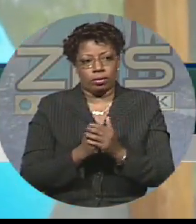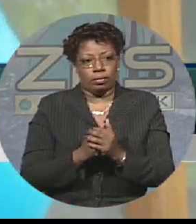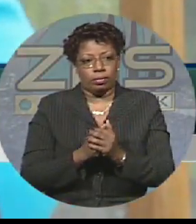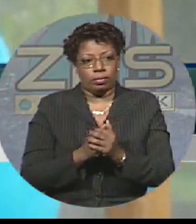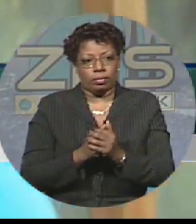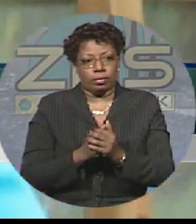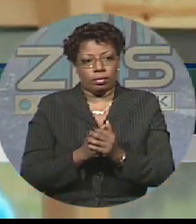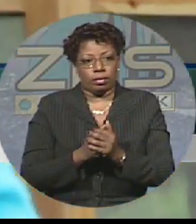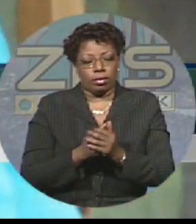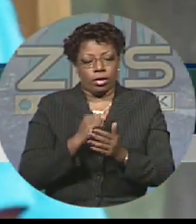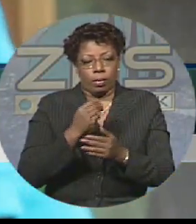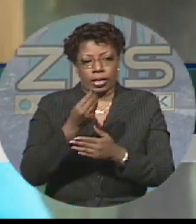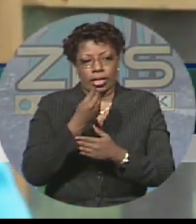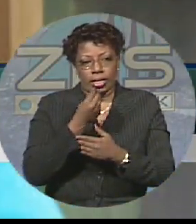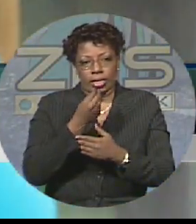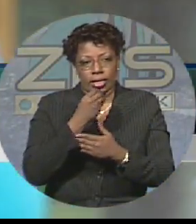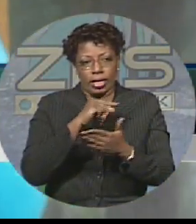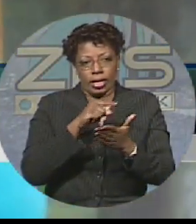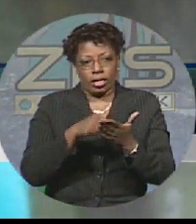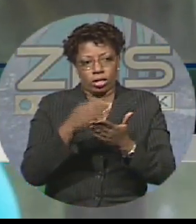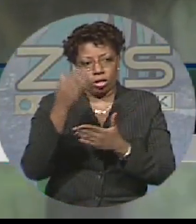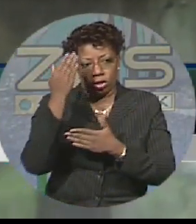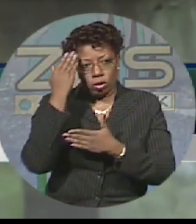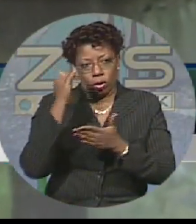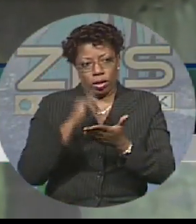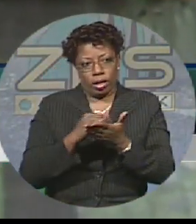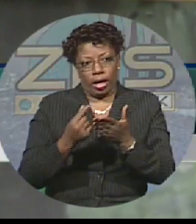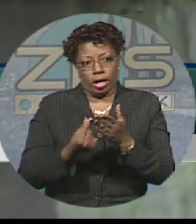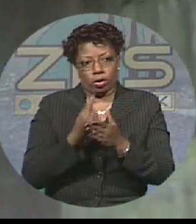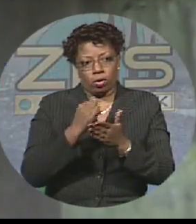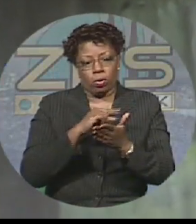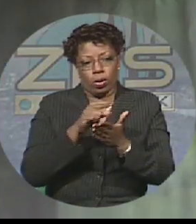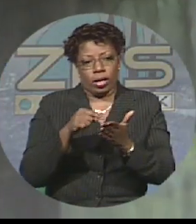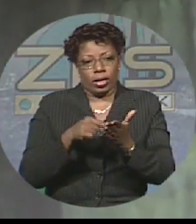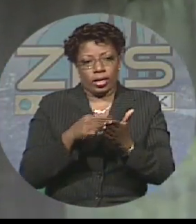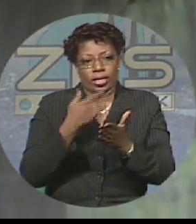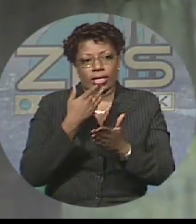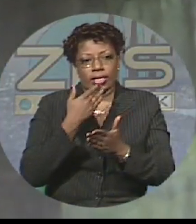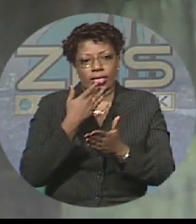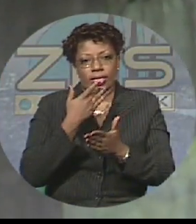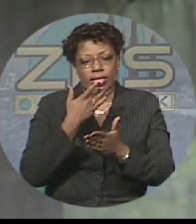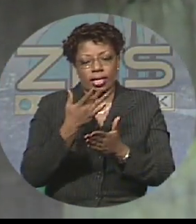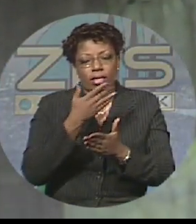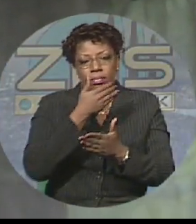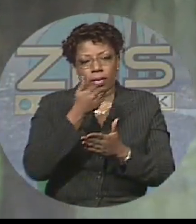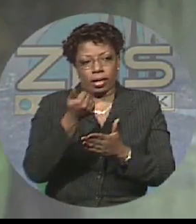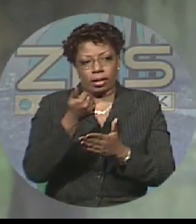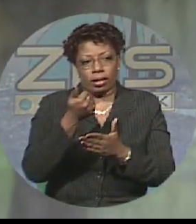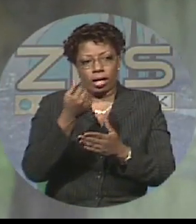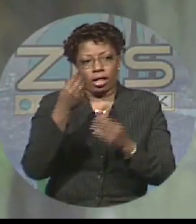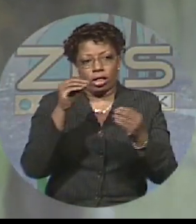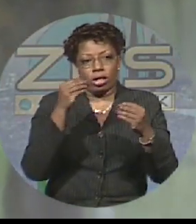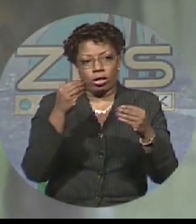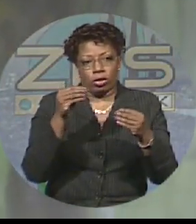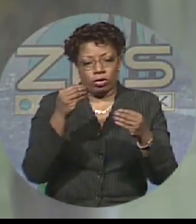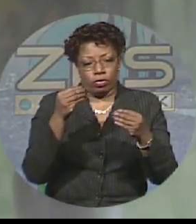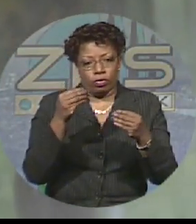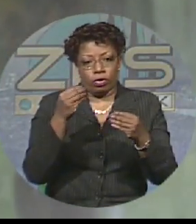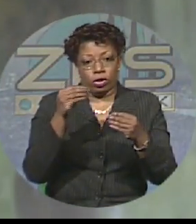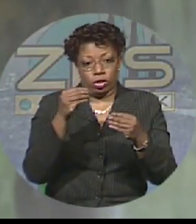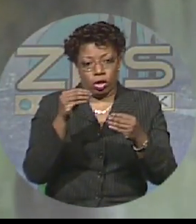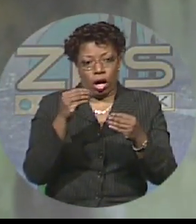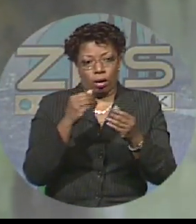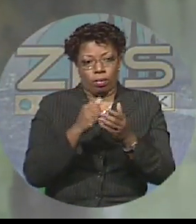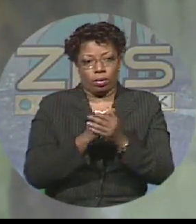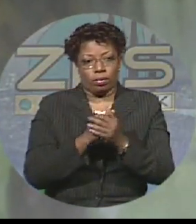know, while I'm eating this, it's so good to know that I grew this. It tastes better than the one in the food store. It has more body, it